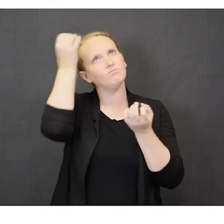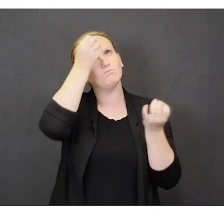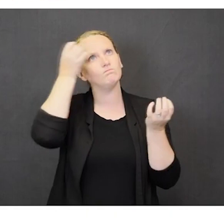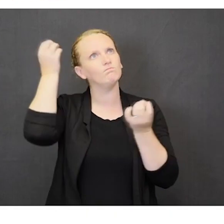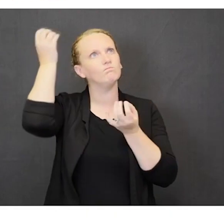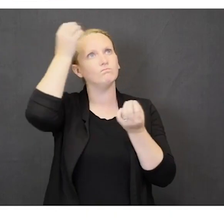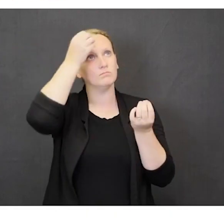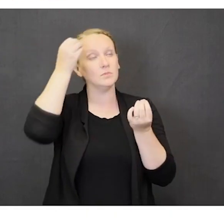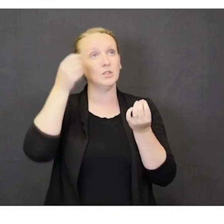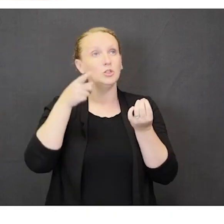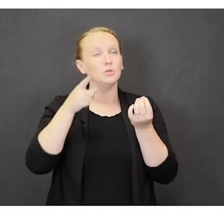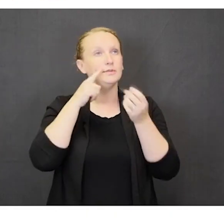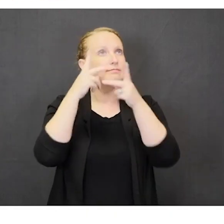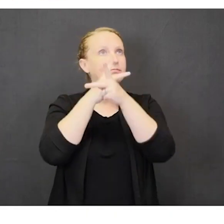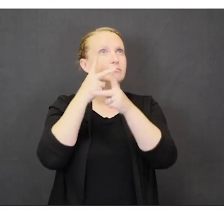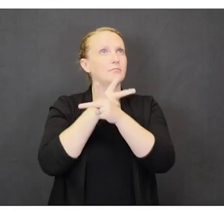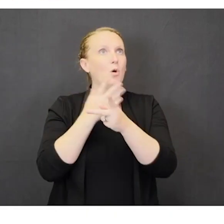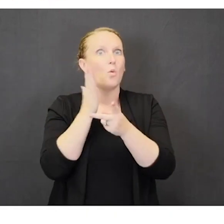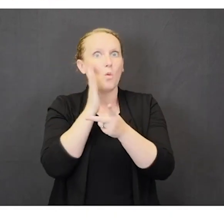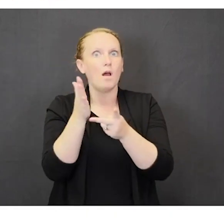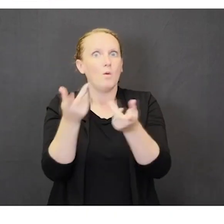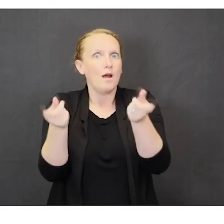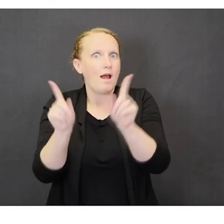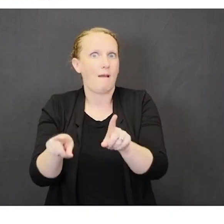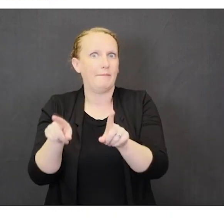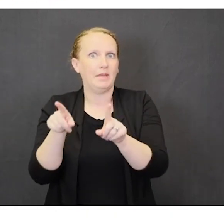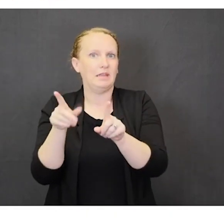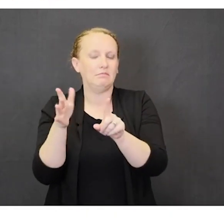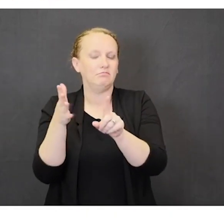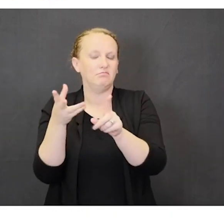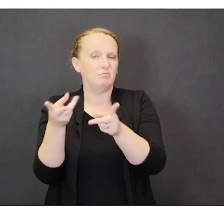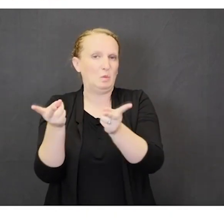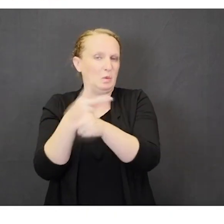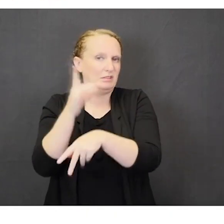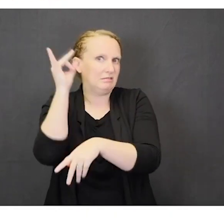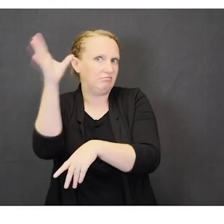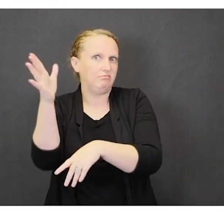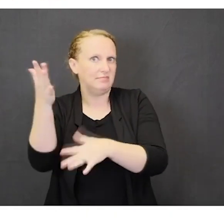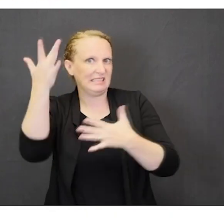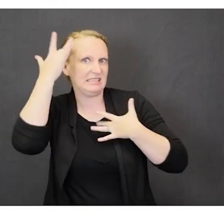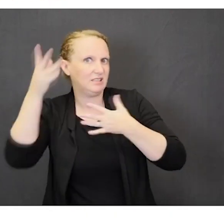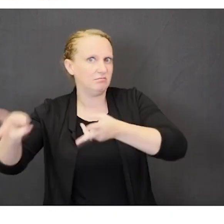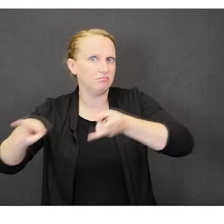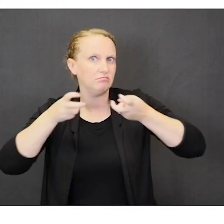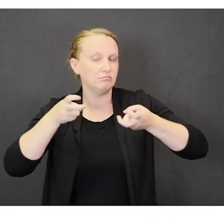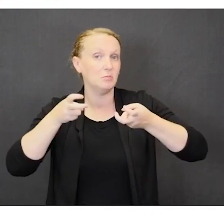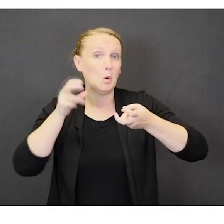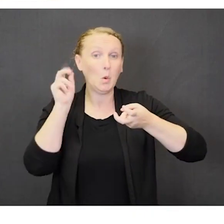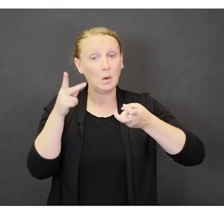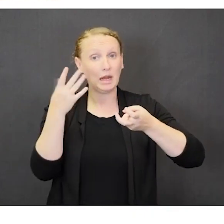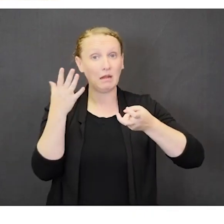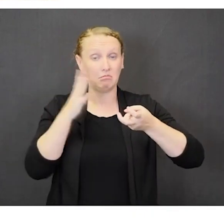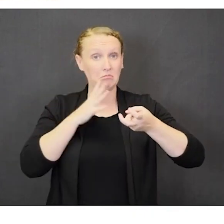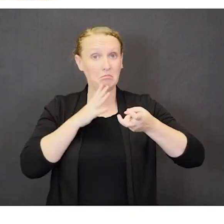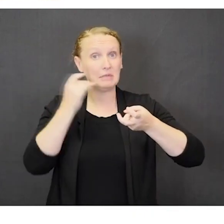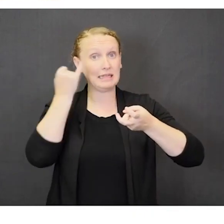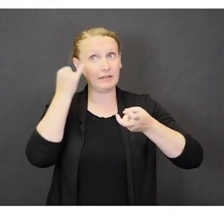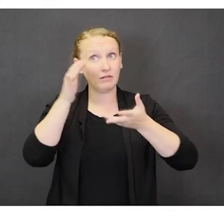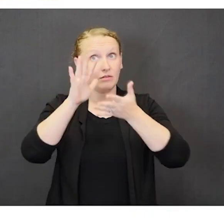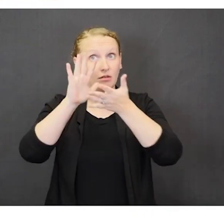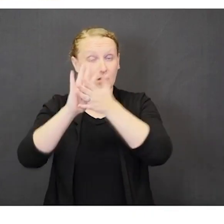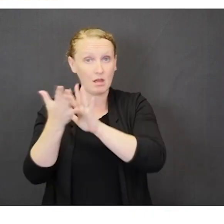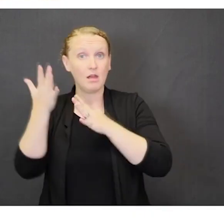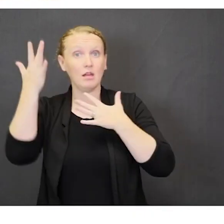mind. Go ahead and play out worst case scenario in your mind. So, all right, you get sick. Then